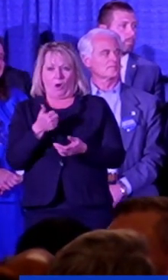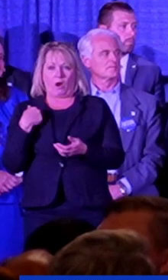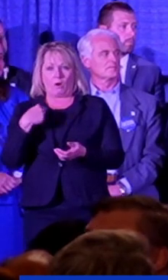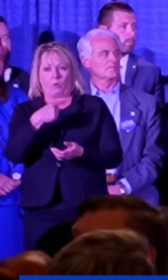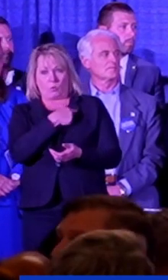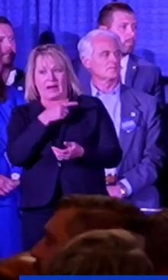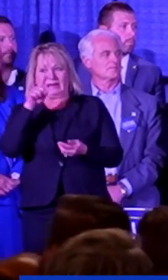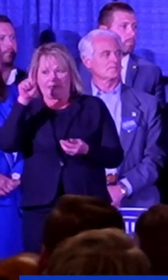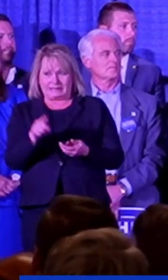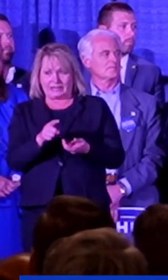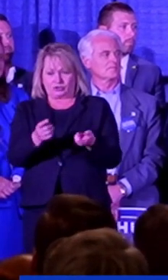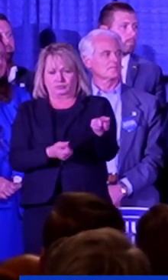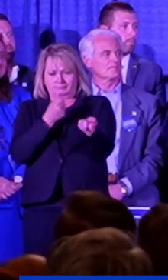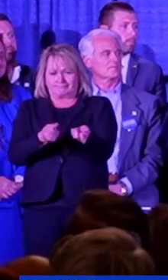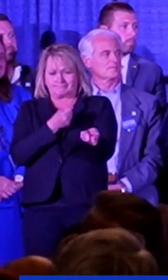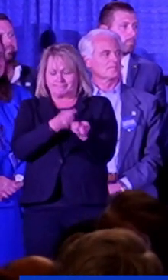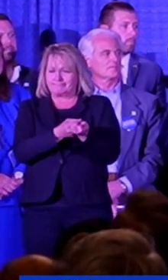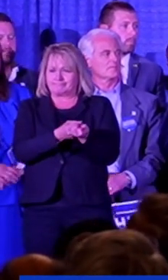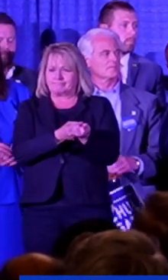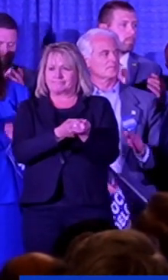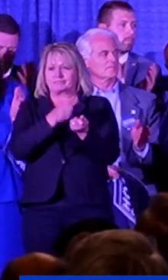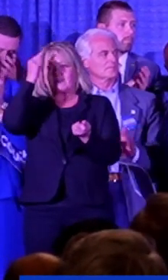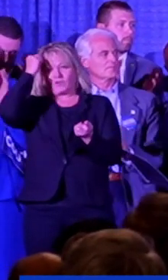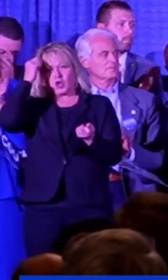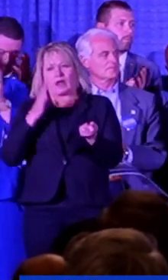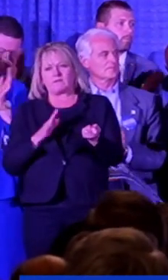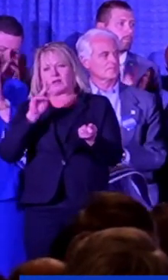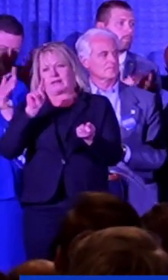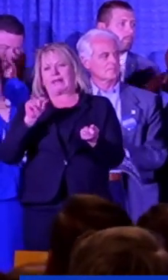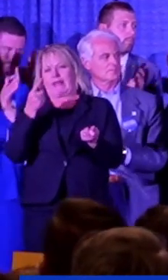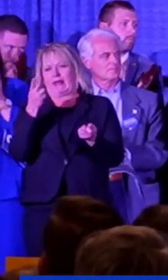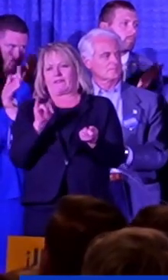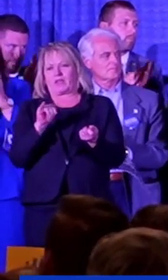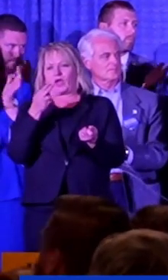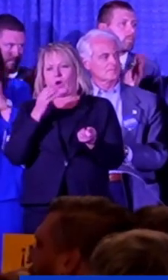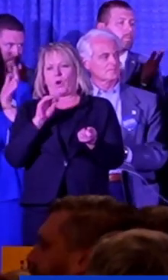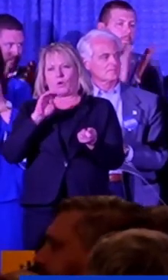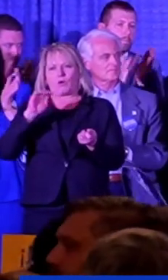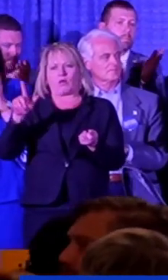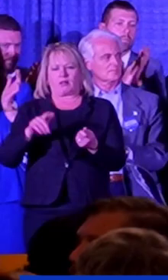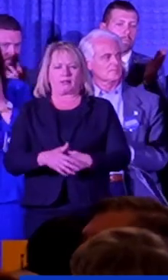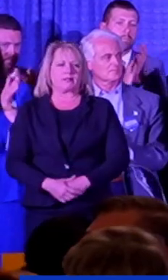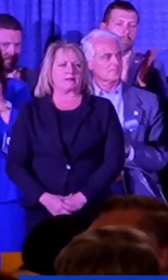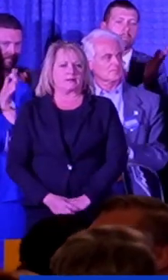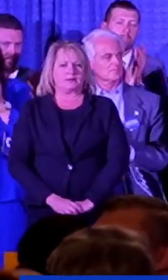we have to be there for Governor Kathy Hochul.